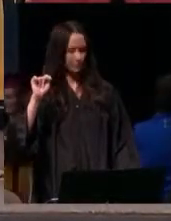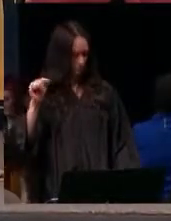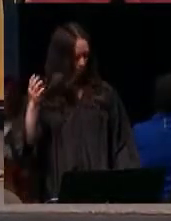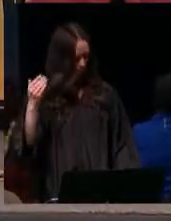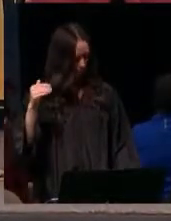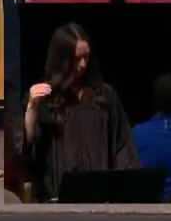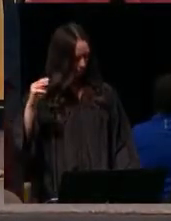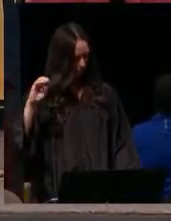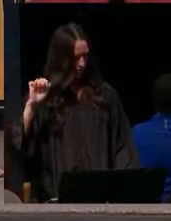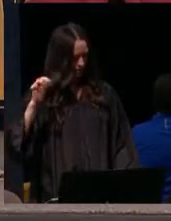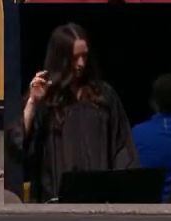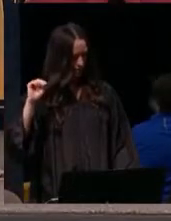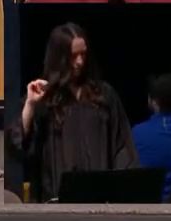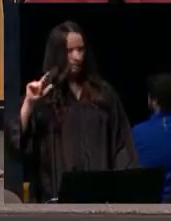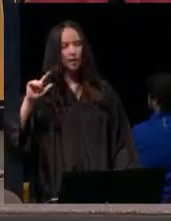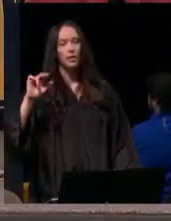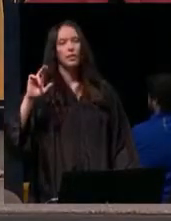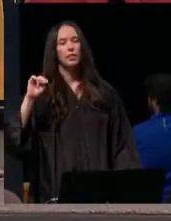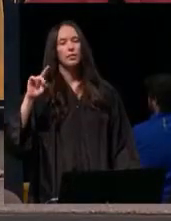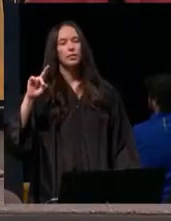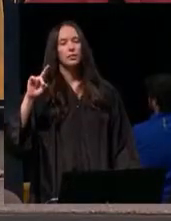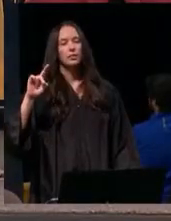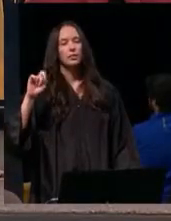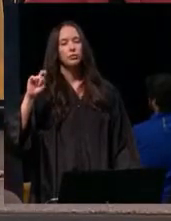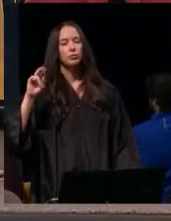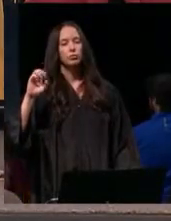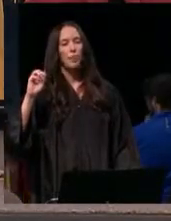Megan Lundstrom.